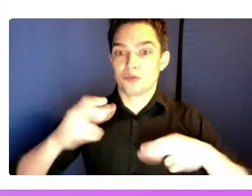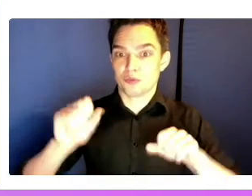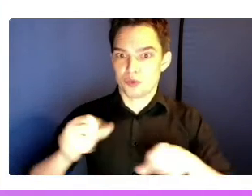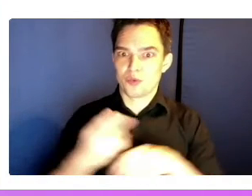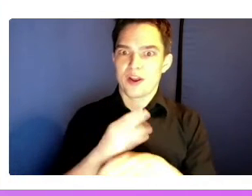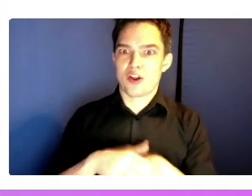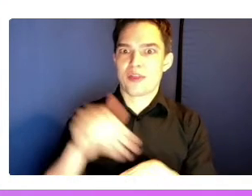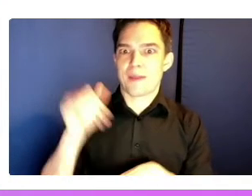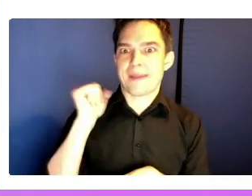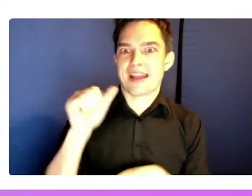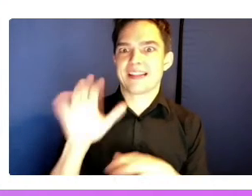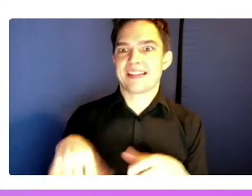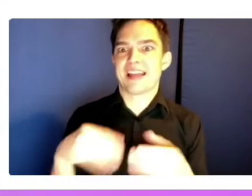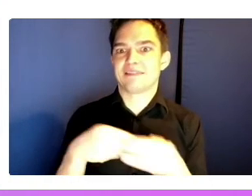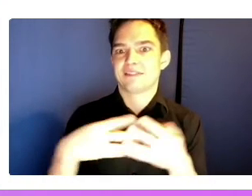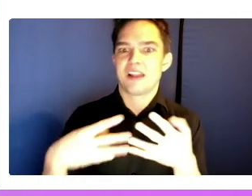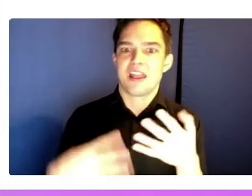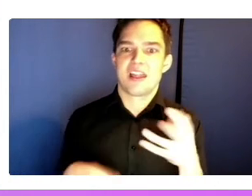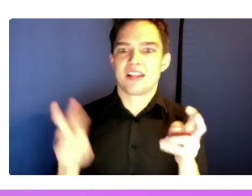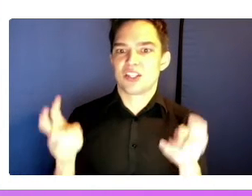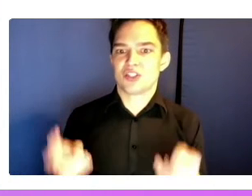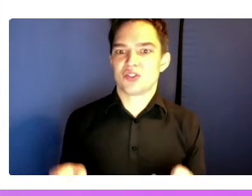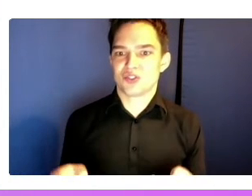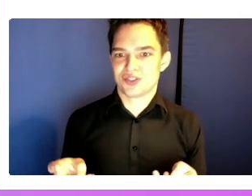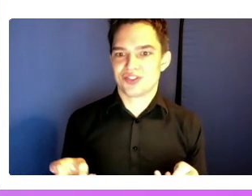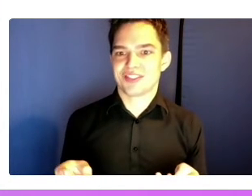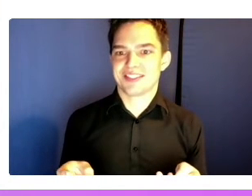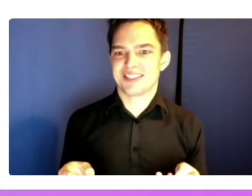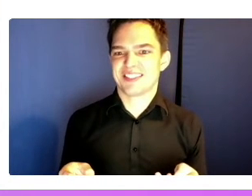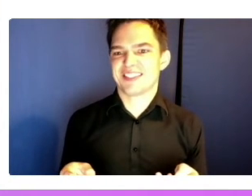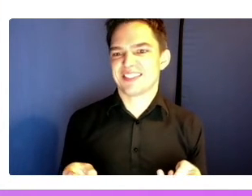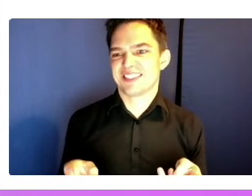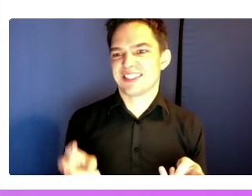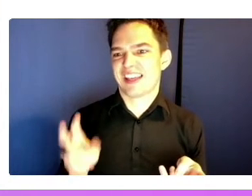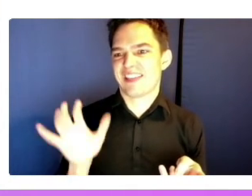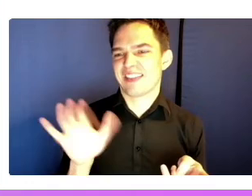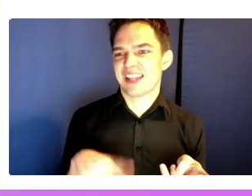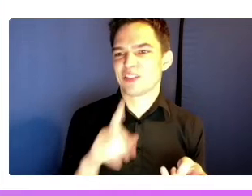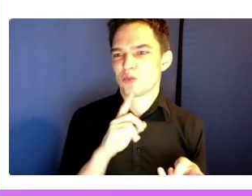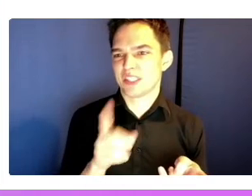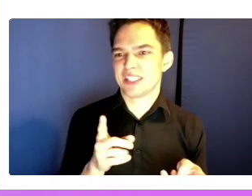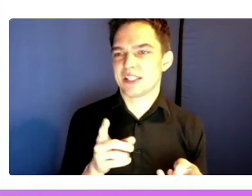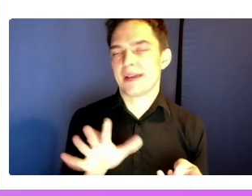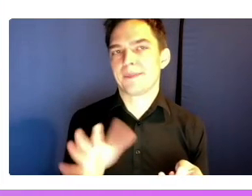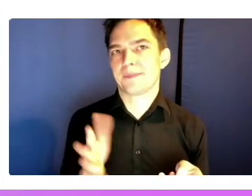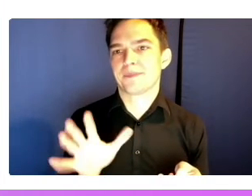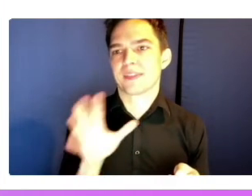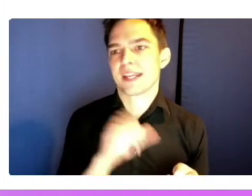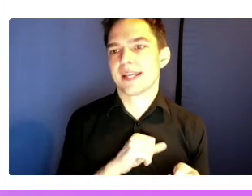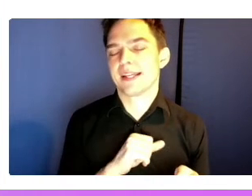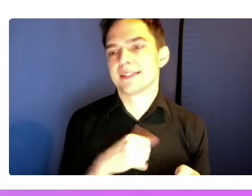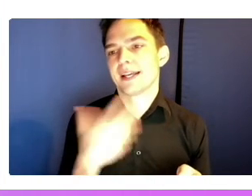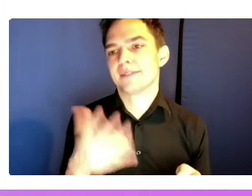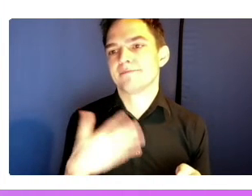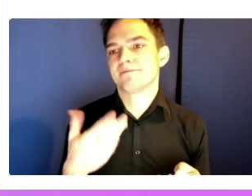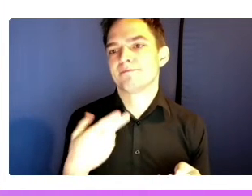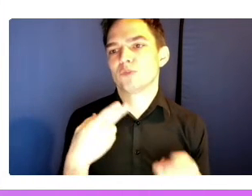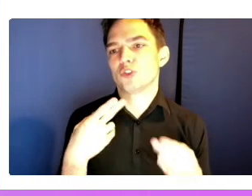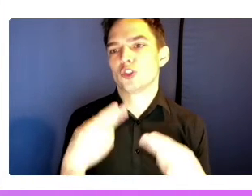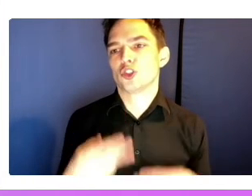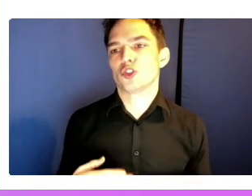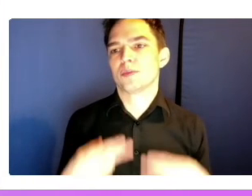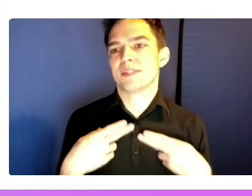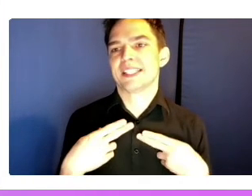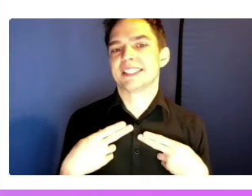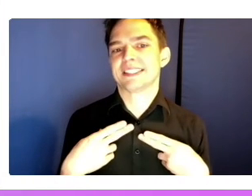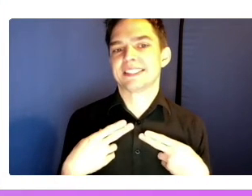like that number of issues. Just a really, I guess, human scale